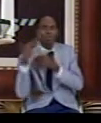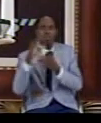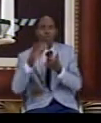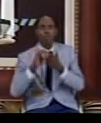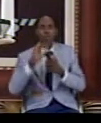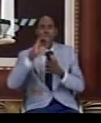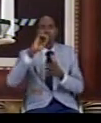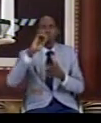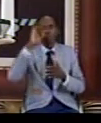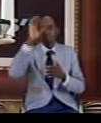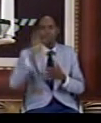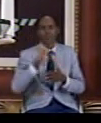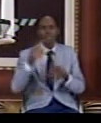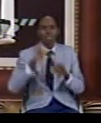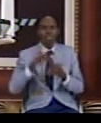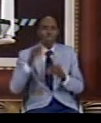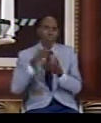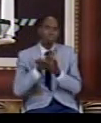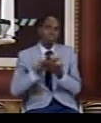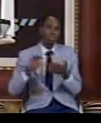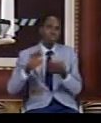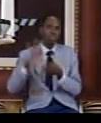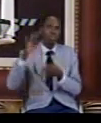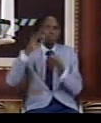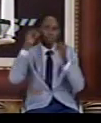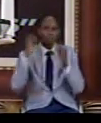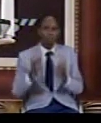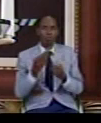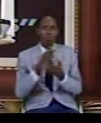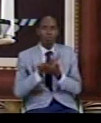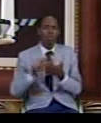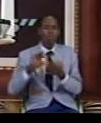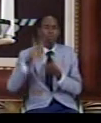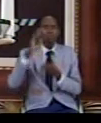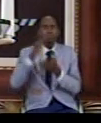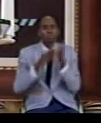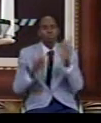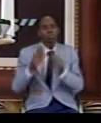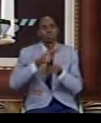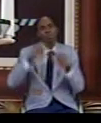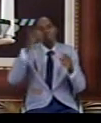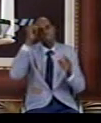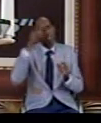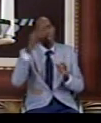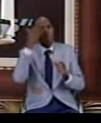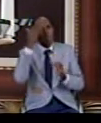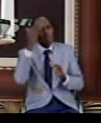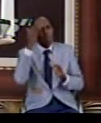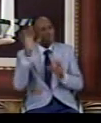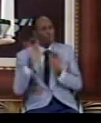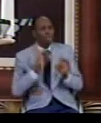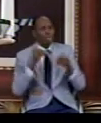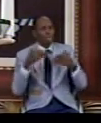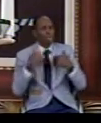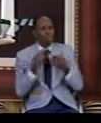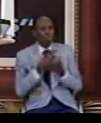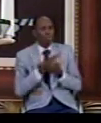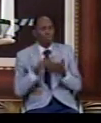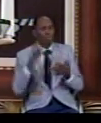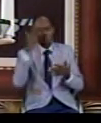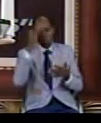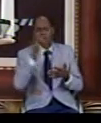Ghost, in the power of the Holy Ghost. And people don't understand, why do I have the Holy Ghost? How do I say I'm born again,